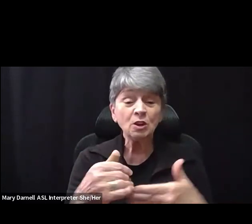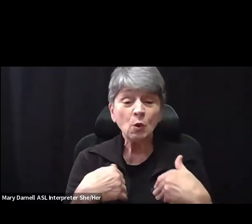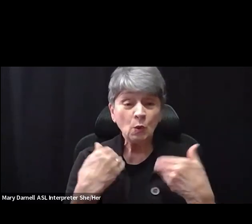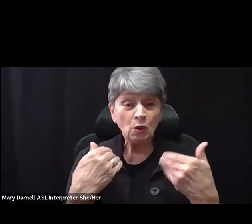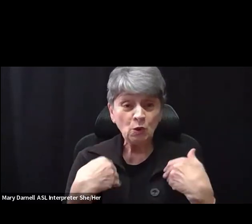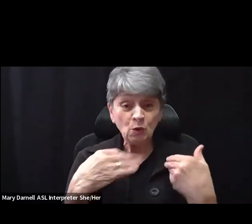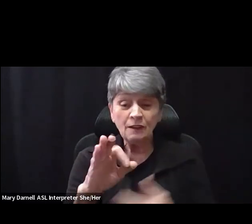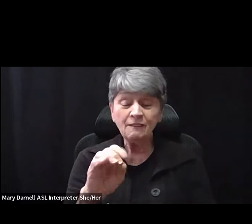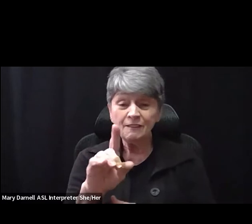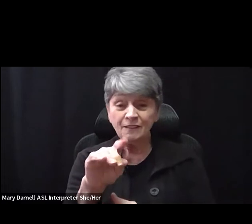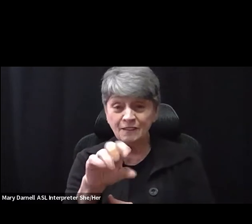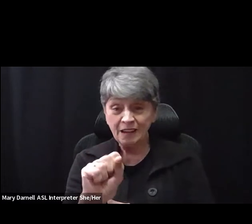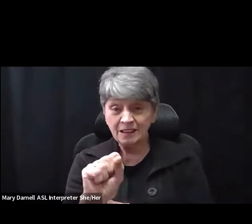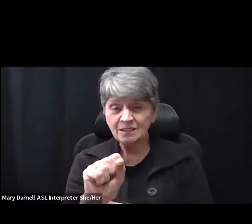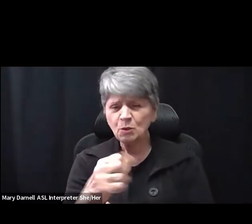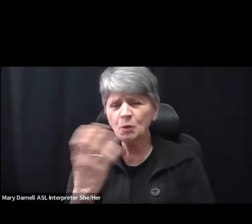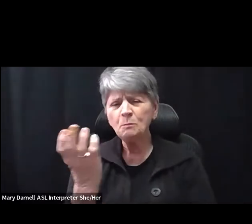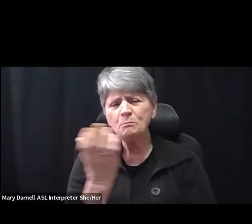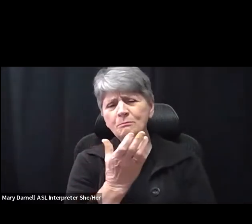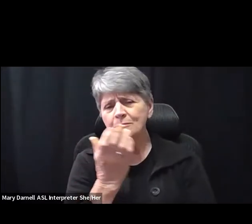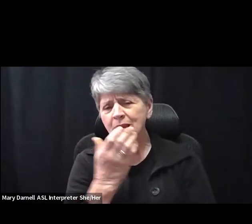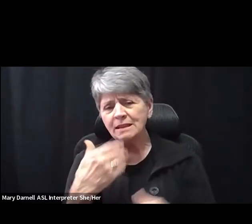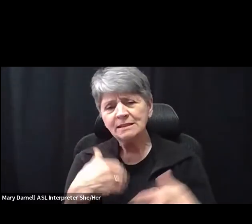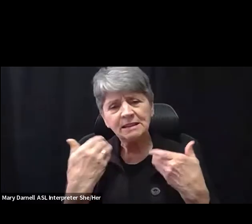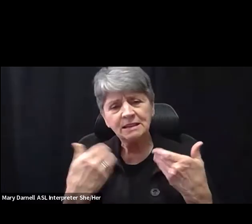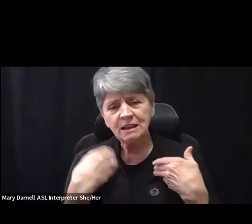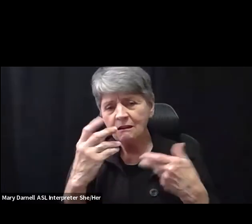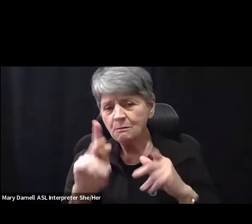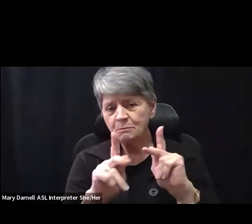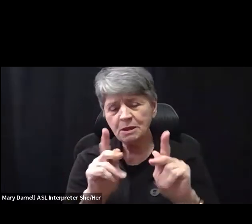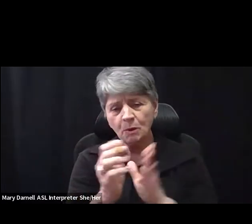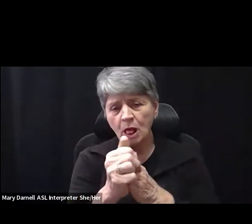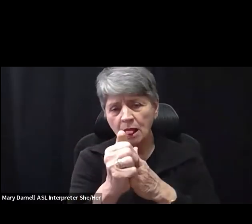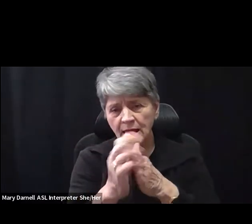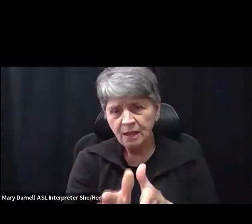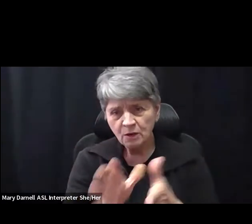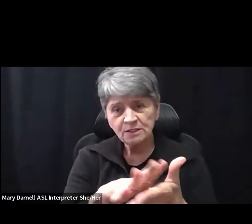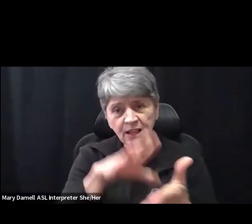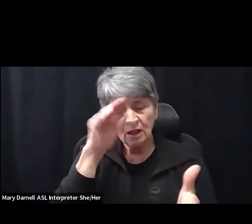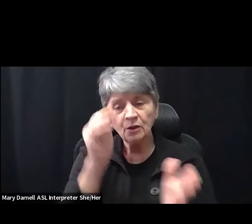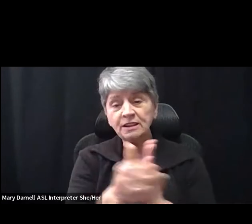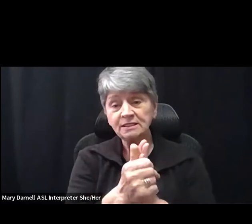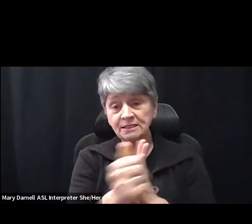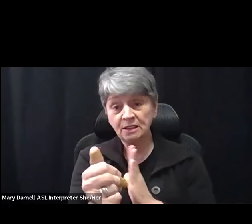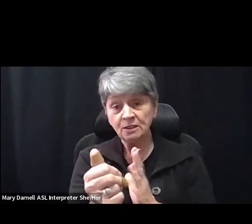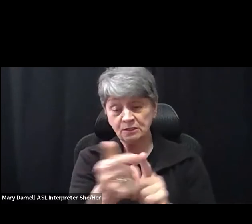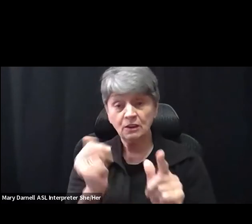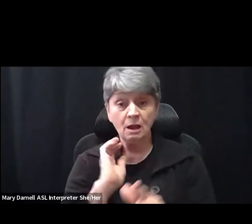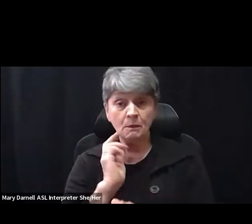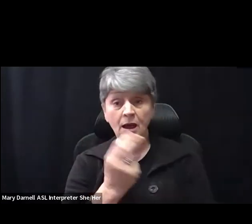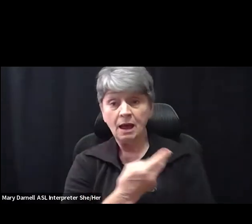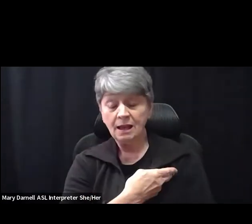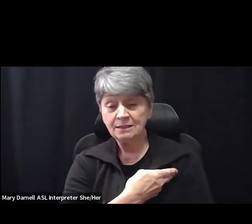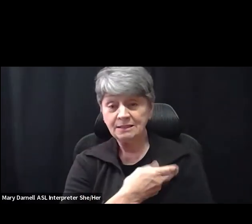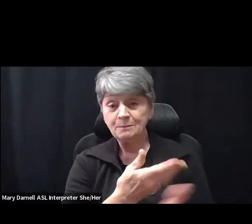stellar, amazing young people that are leaders in their own right, learning skills from us and bringing them out to a new generation of